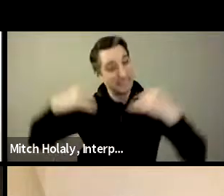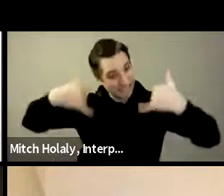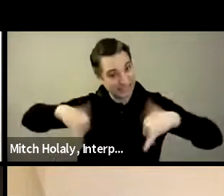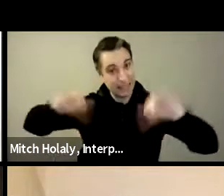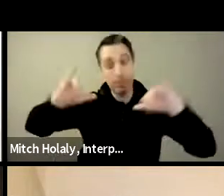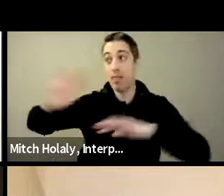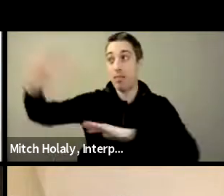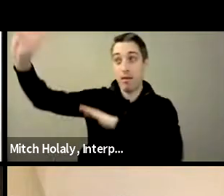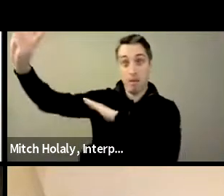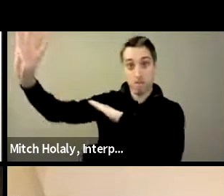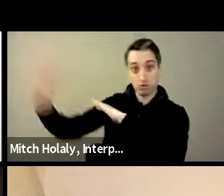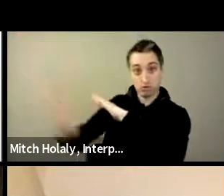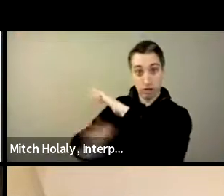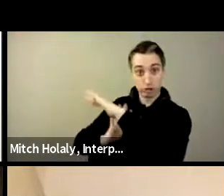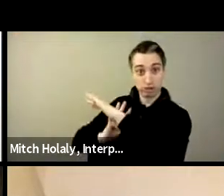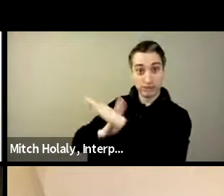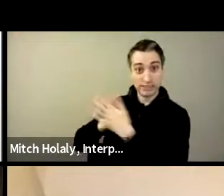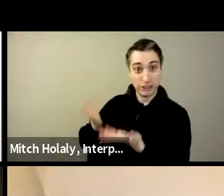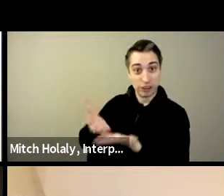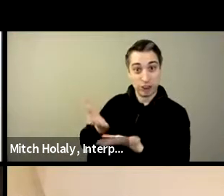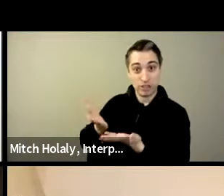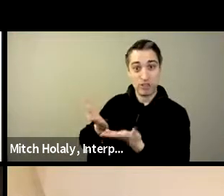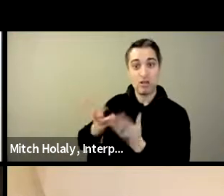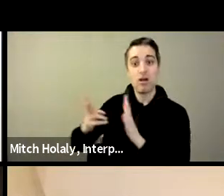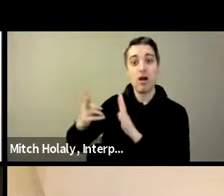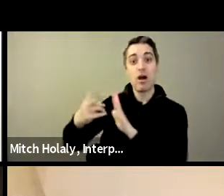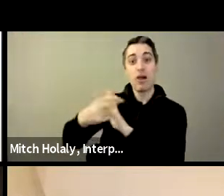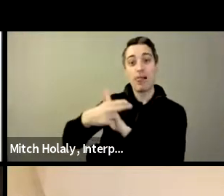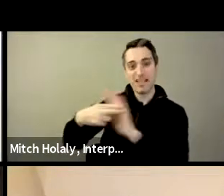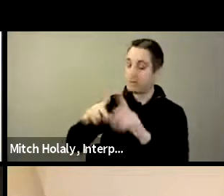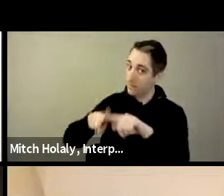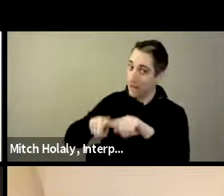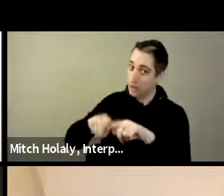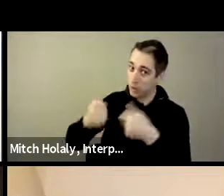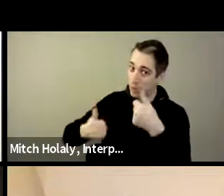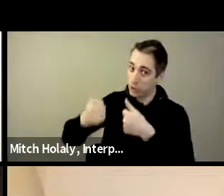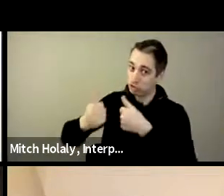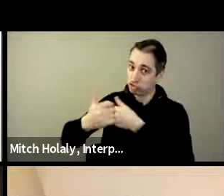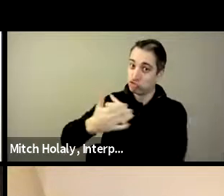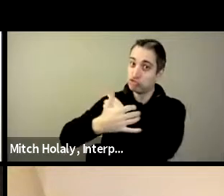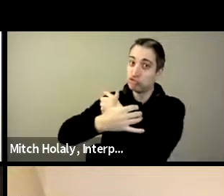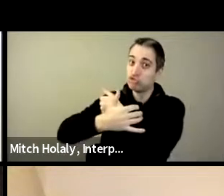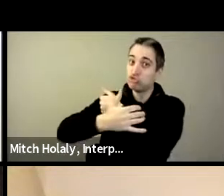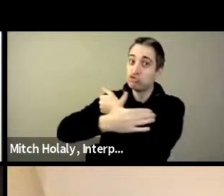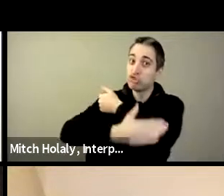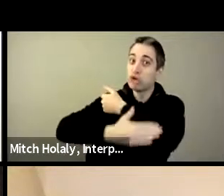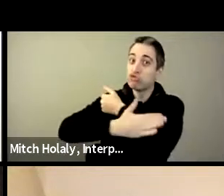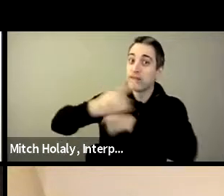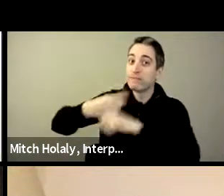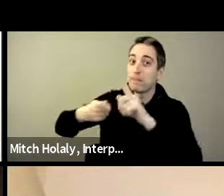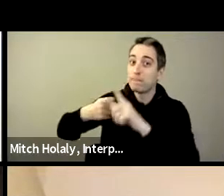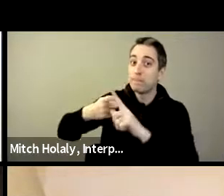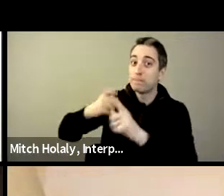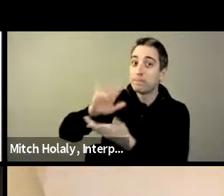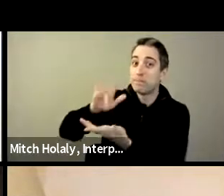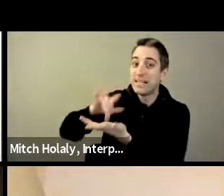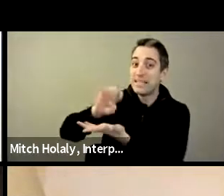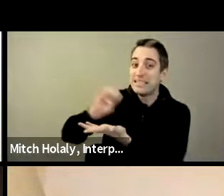have people coming in, we are classified depending which country you're in from the Middle East